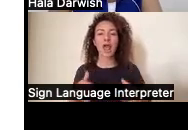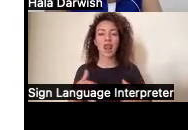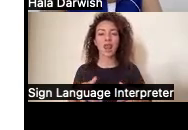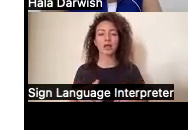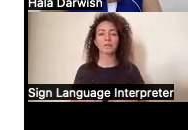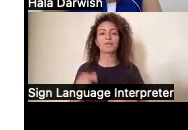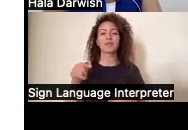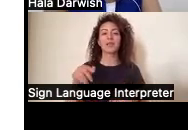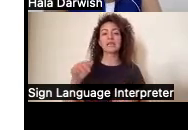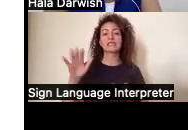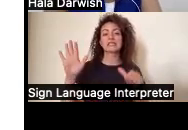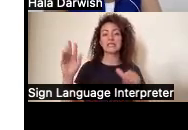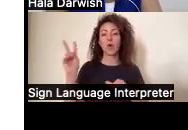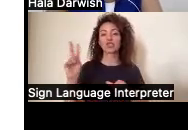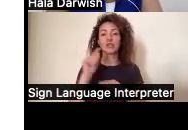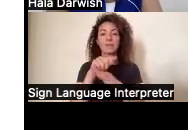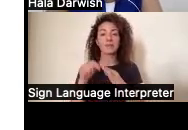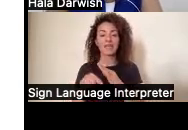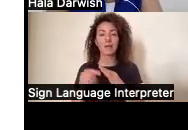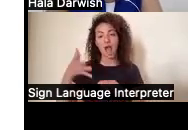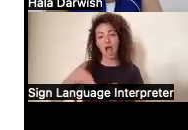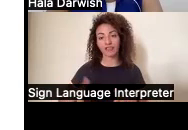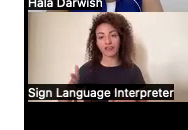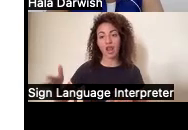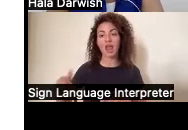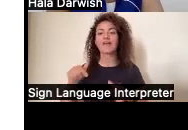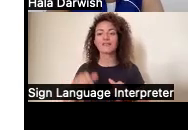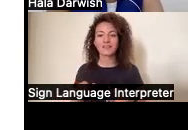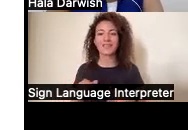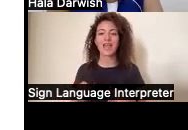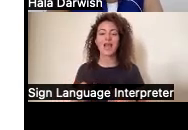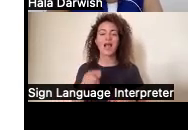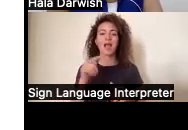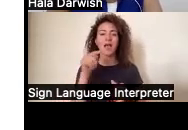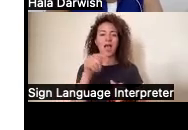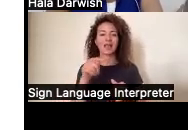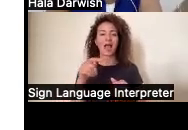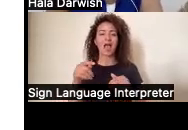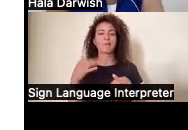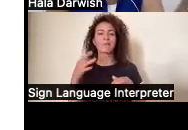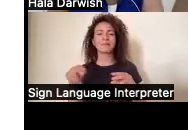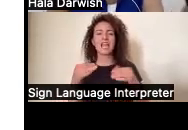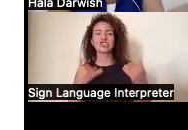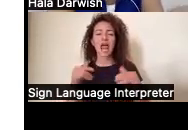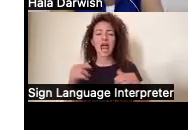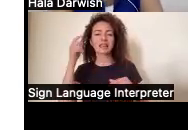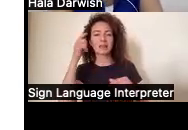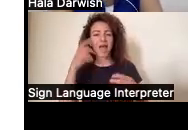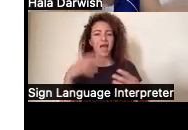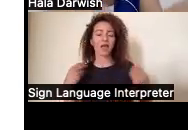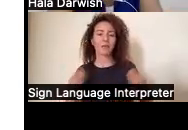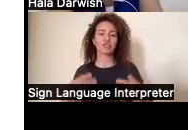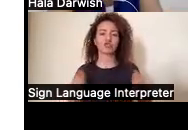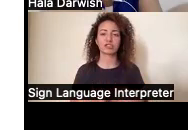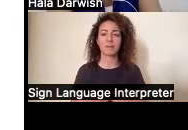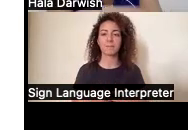of the children are having cerebral palsy, which is also the main criteria